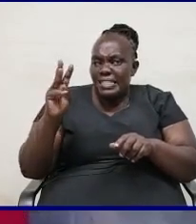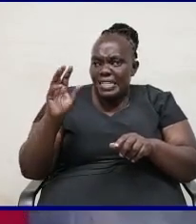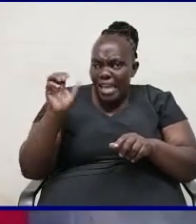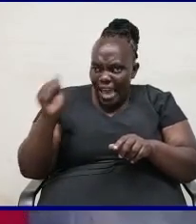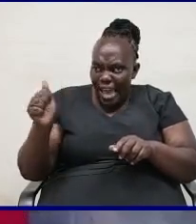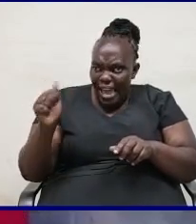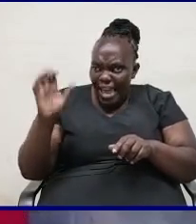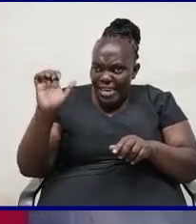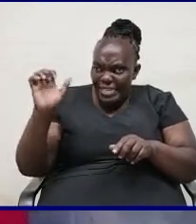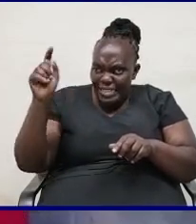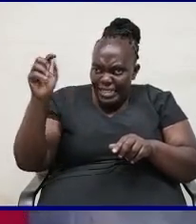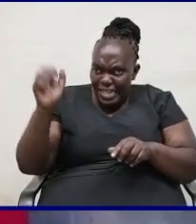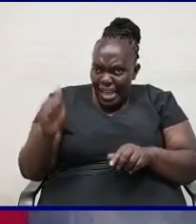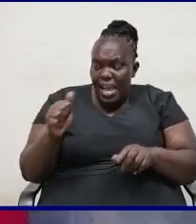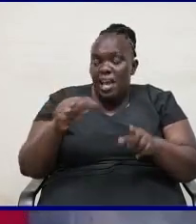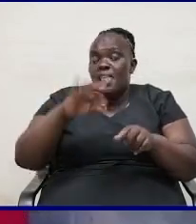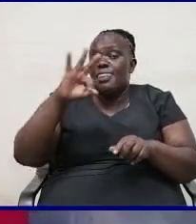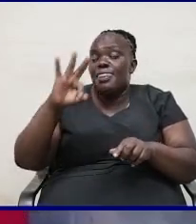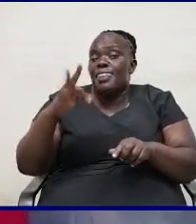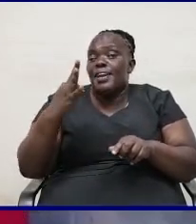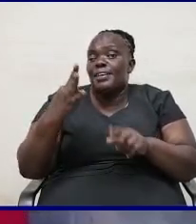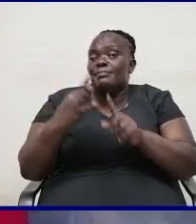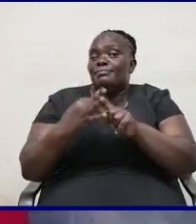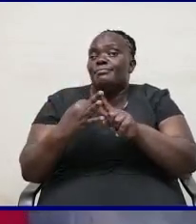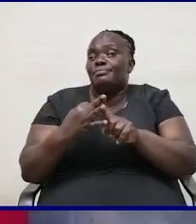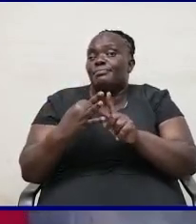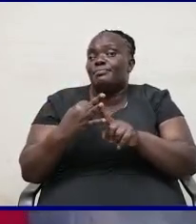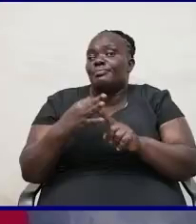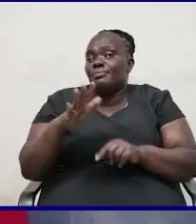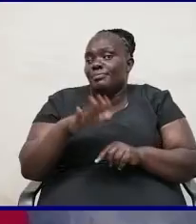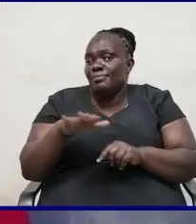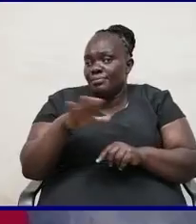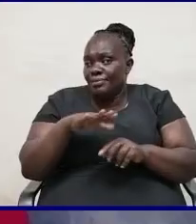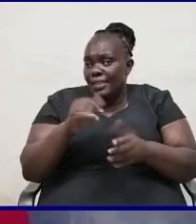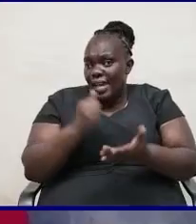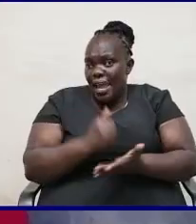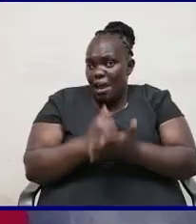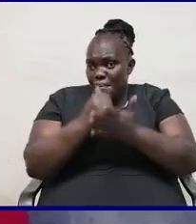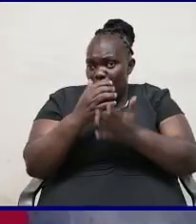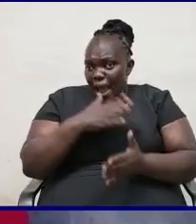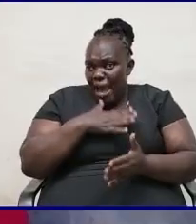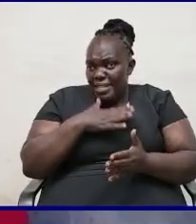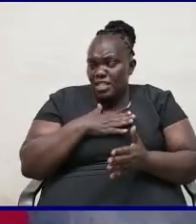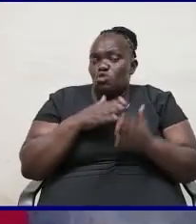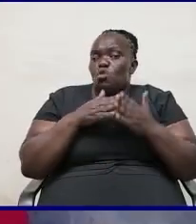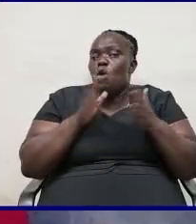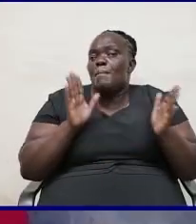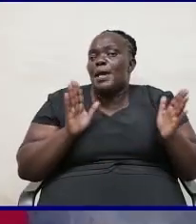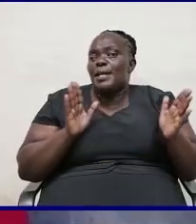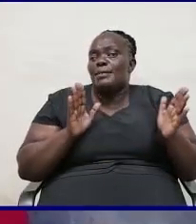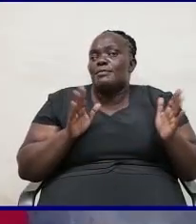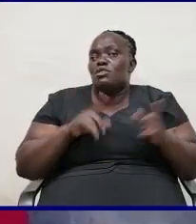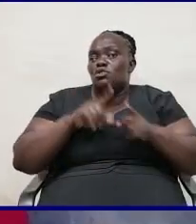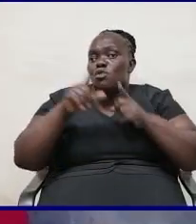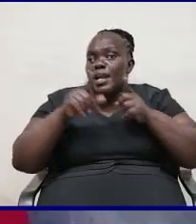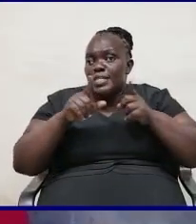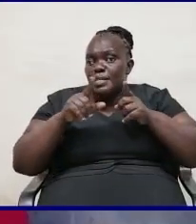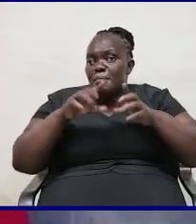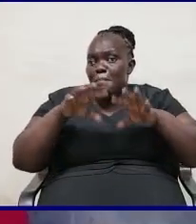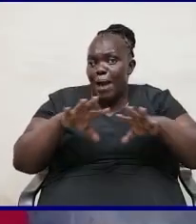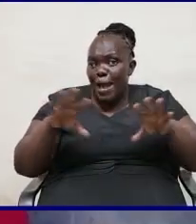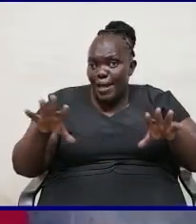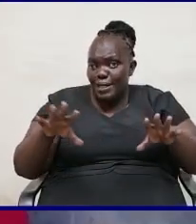with ETA. First of all, there are three major components that have really assisted us to open up the tourism